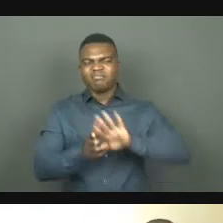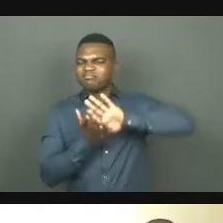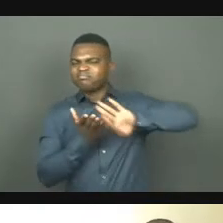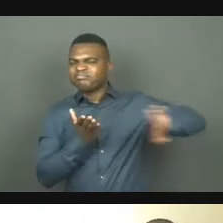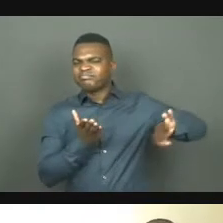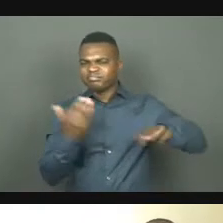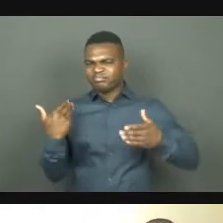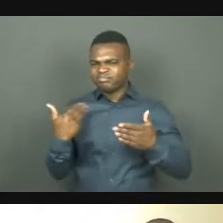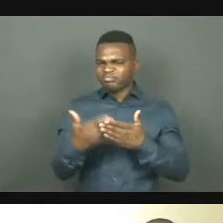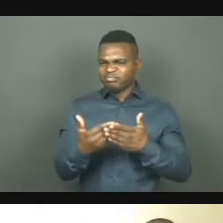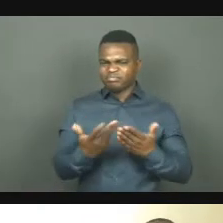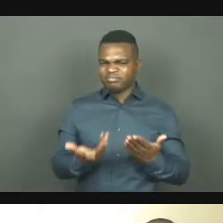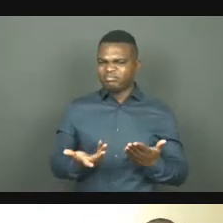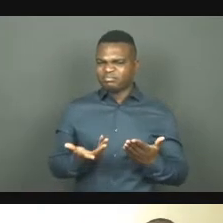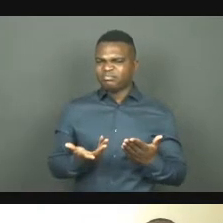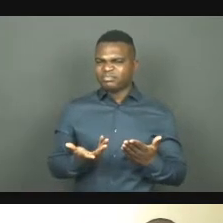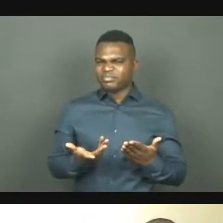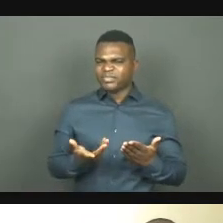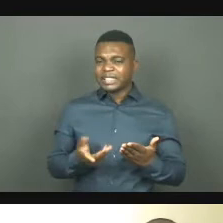Anyone else?